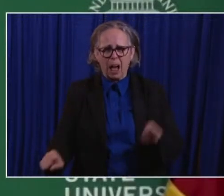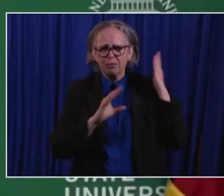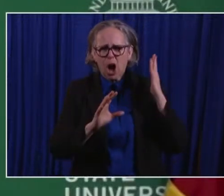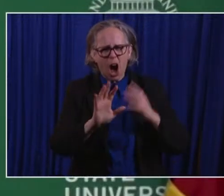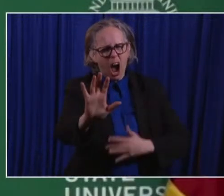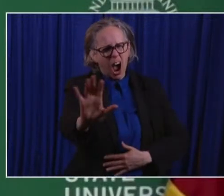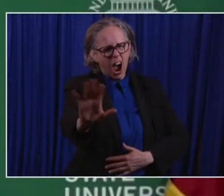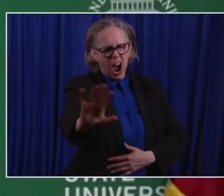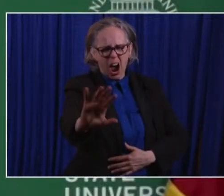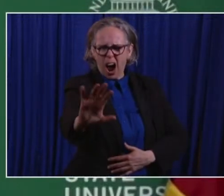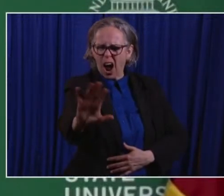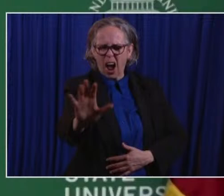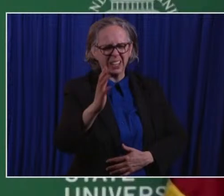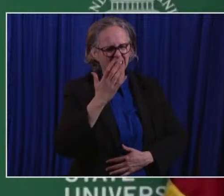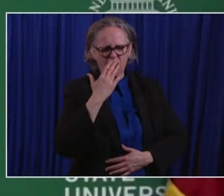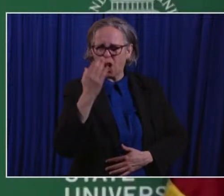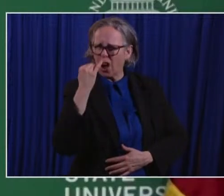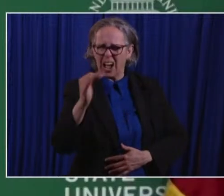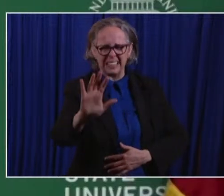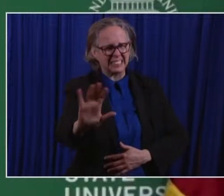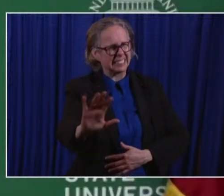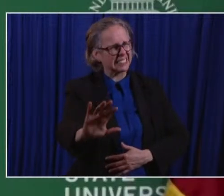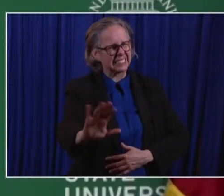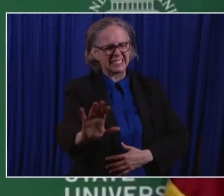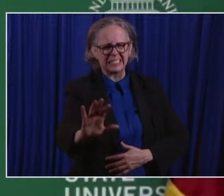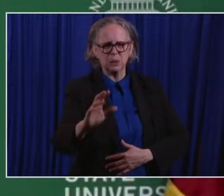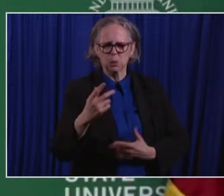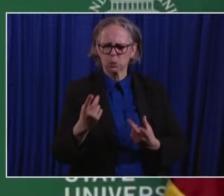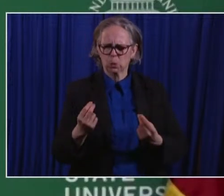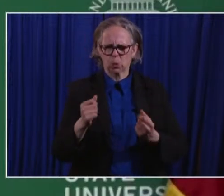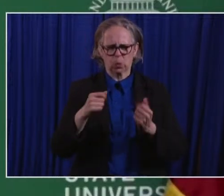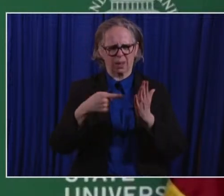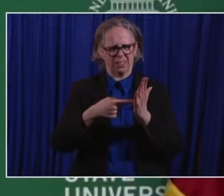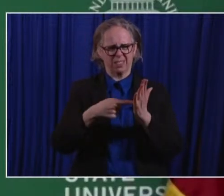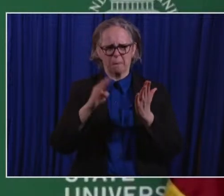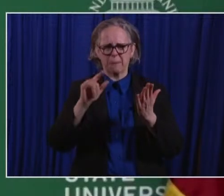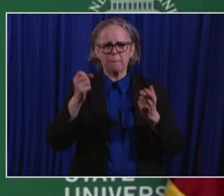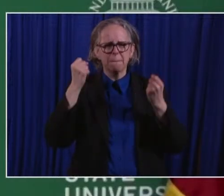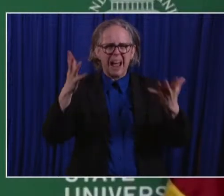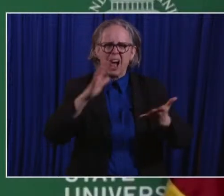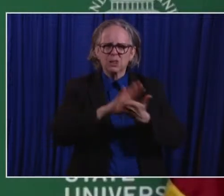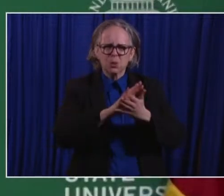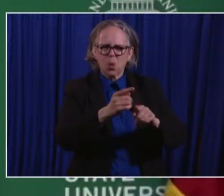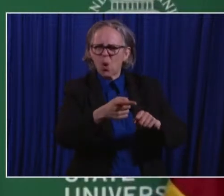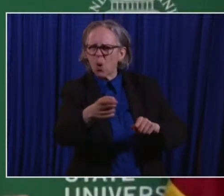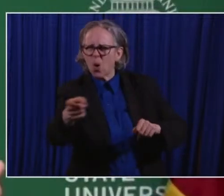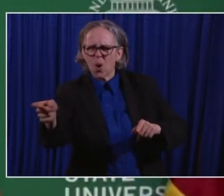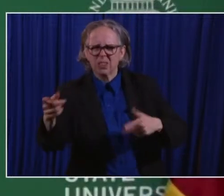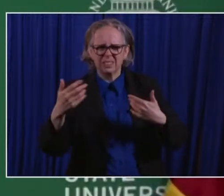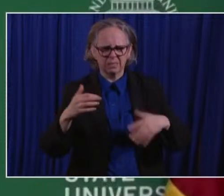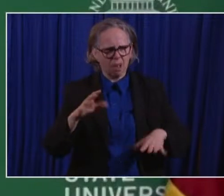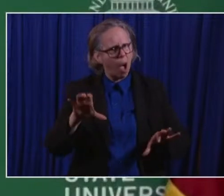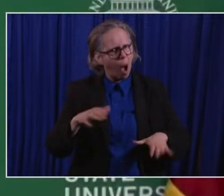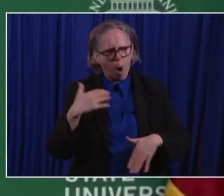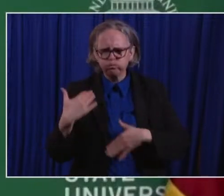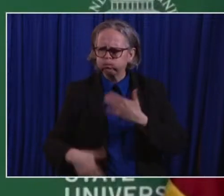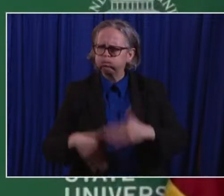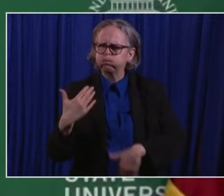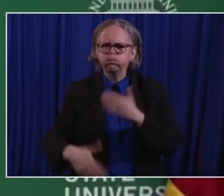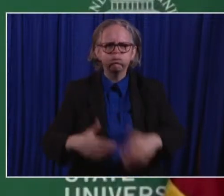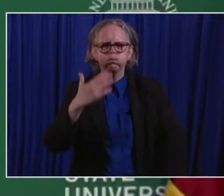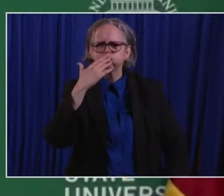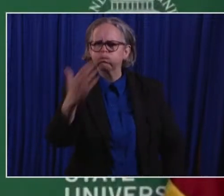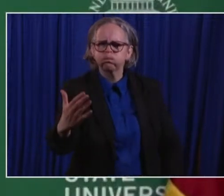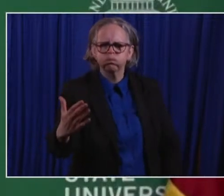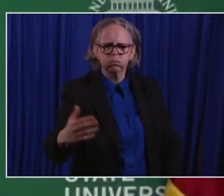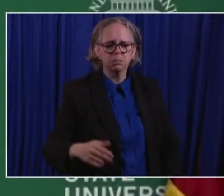So, I think we've seen some of these schools do well. Some of them are coming out of that. I've had the opportunity to